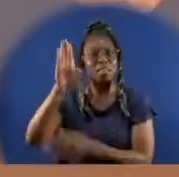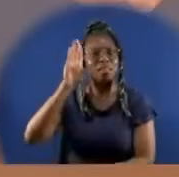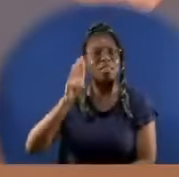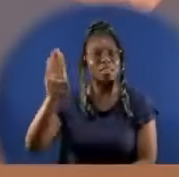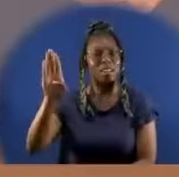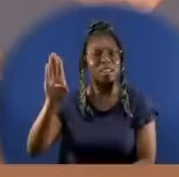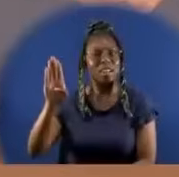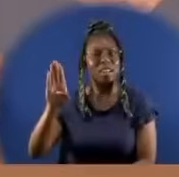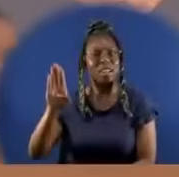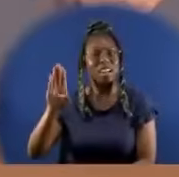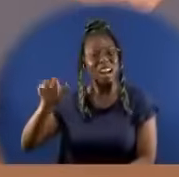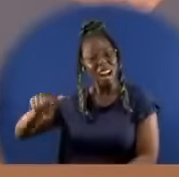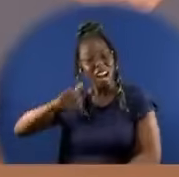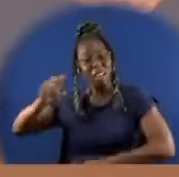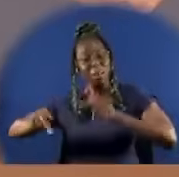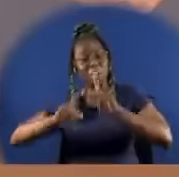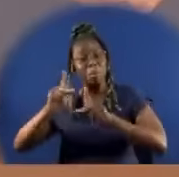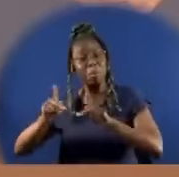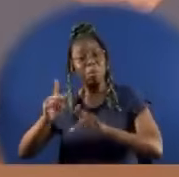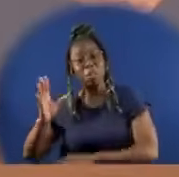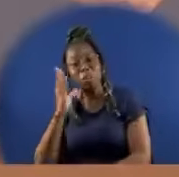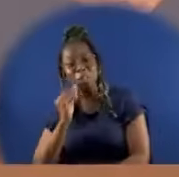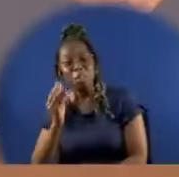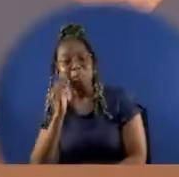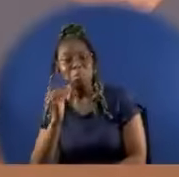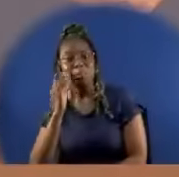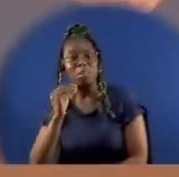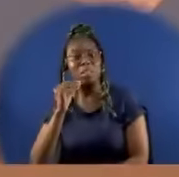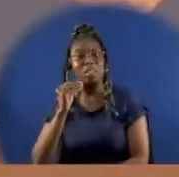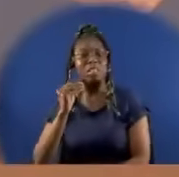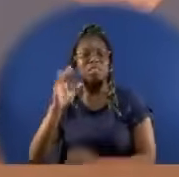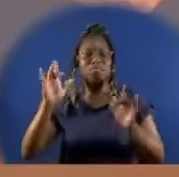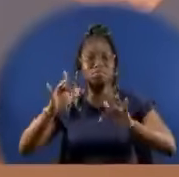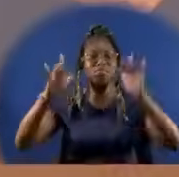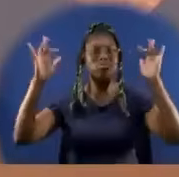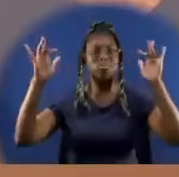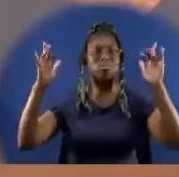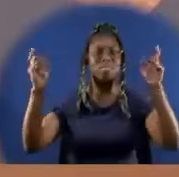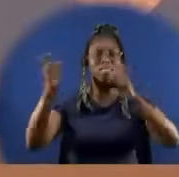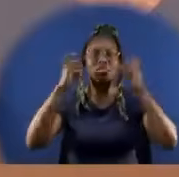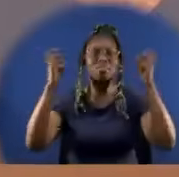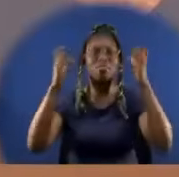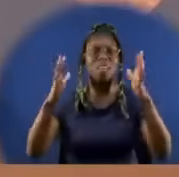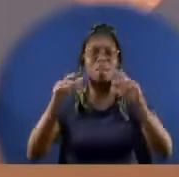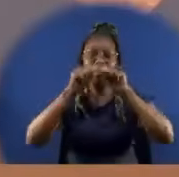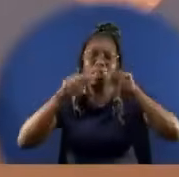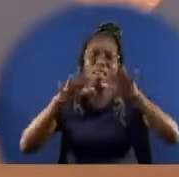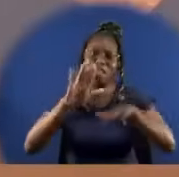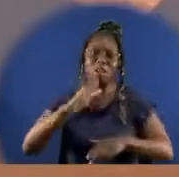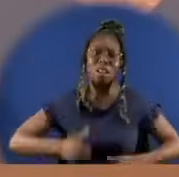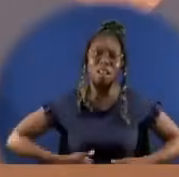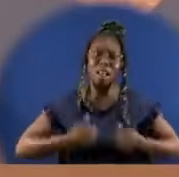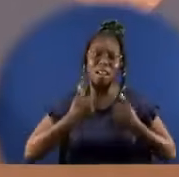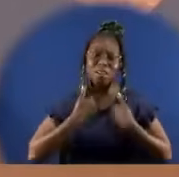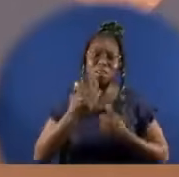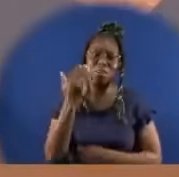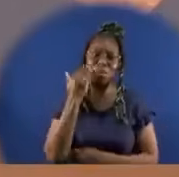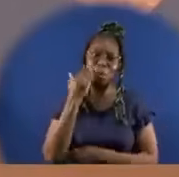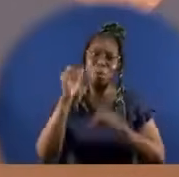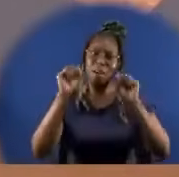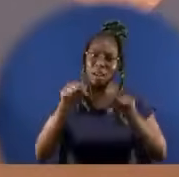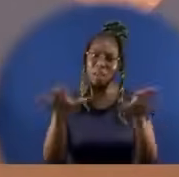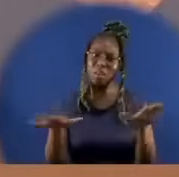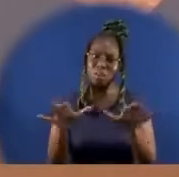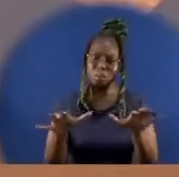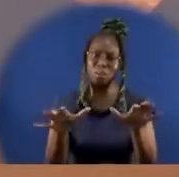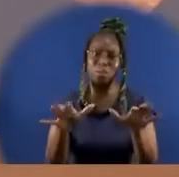seen him work miracles. You've already heard of his ability to make wonders happen. And because you know what he's able to do,